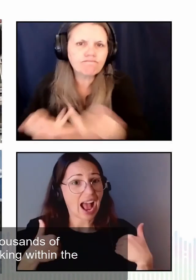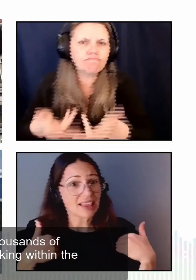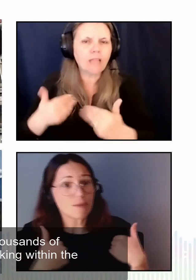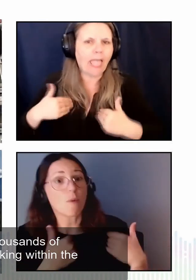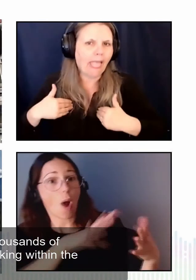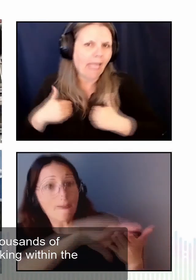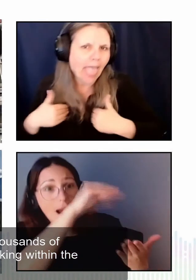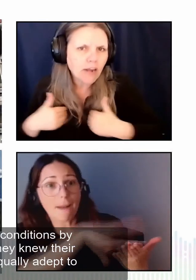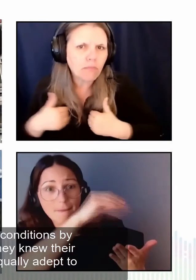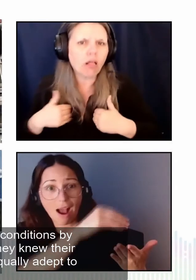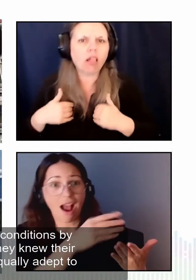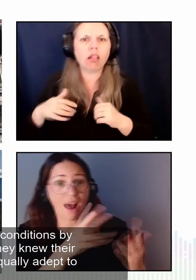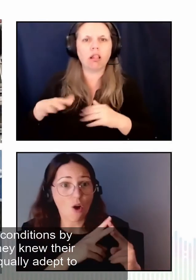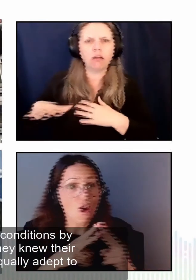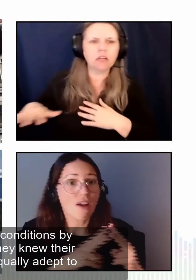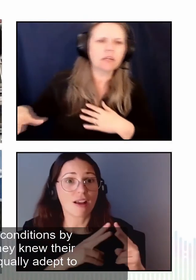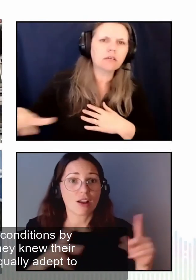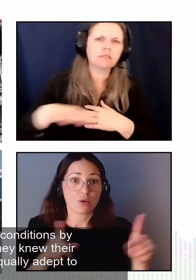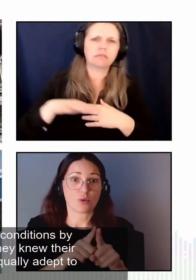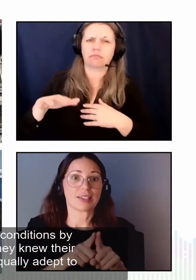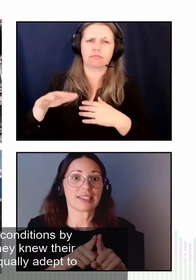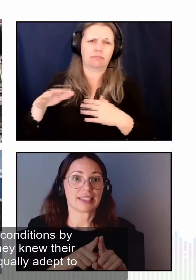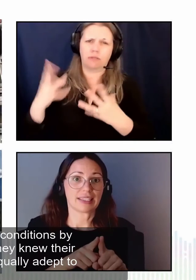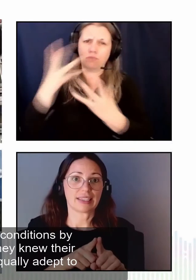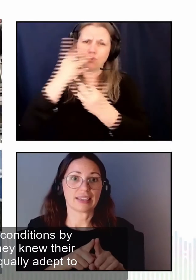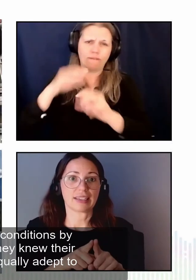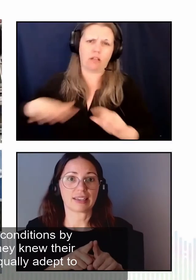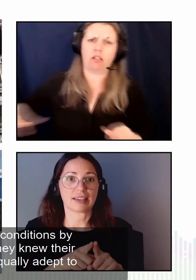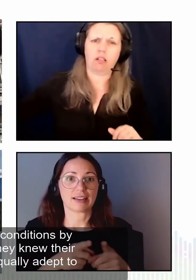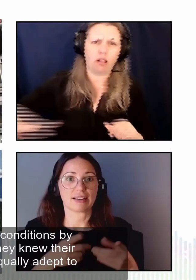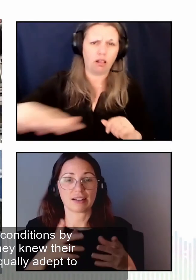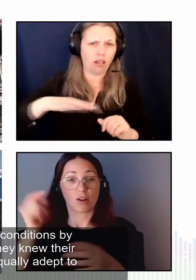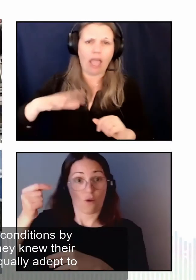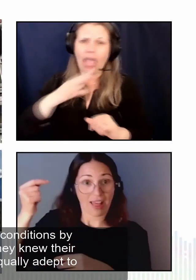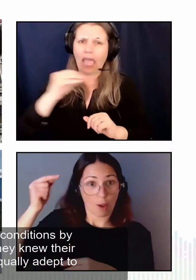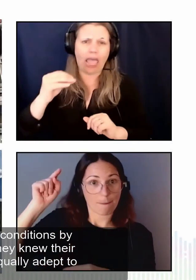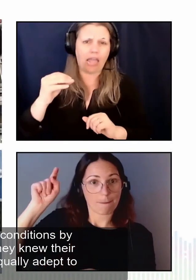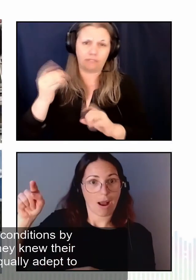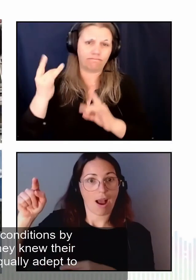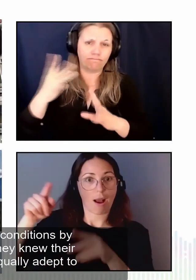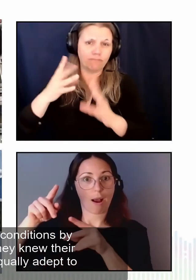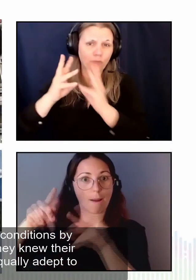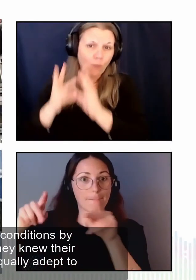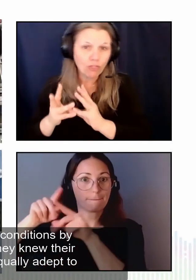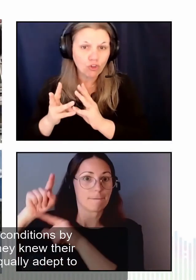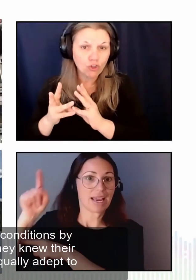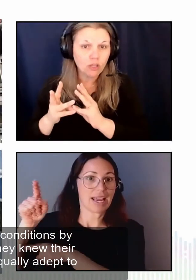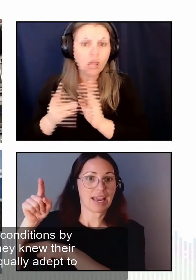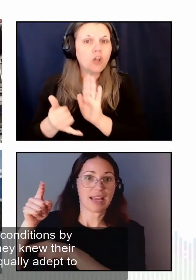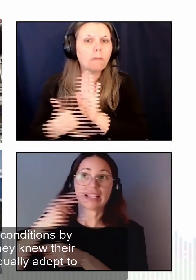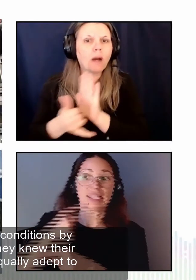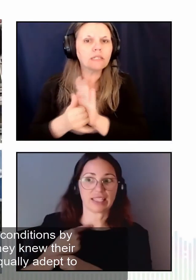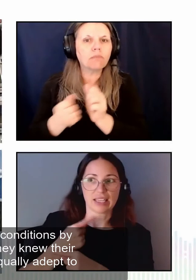the worst or the best environment or the toughest conditions by not knowing. They